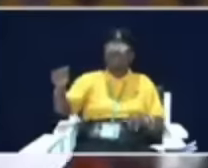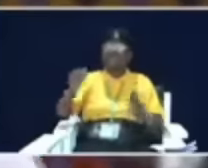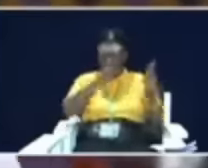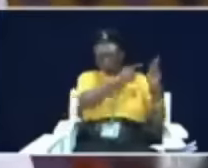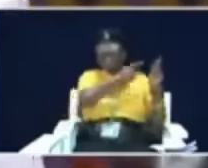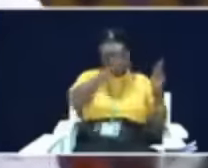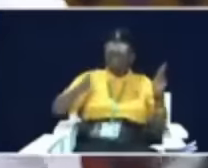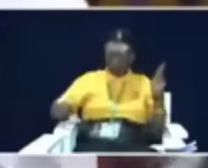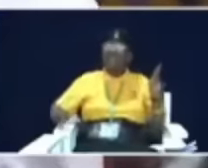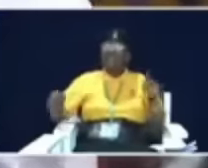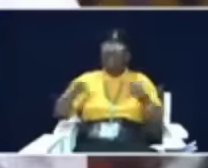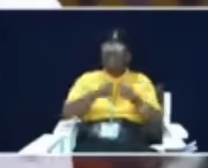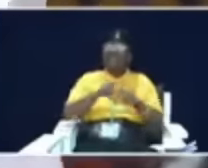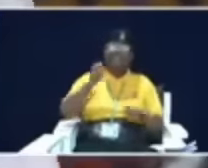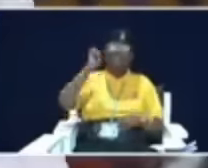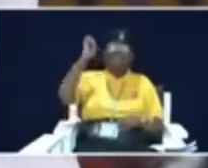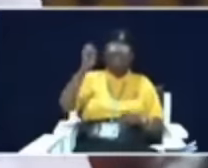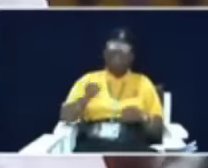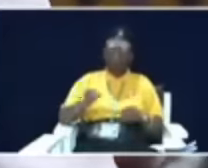So he decided